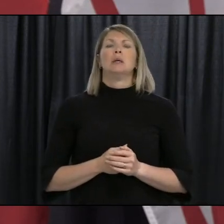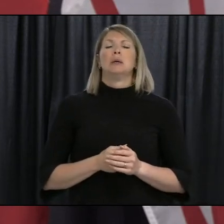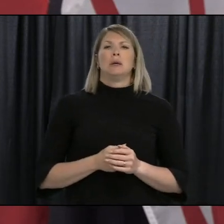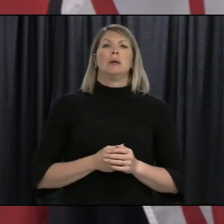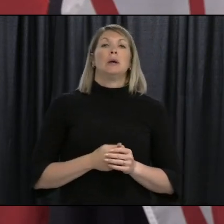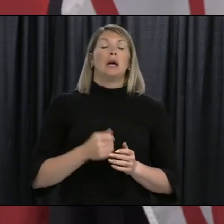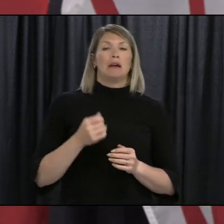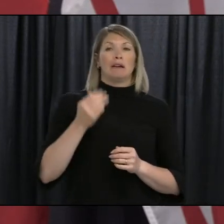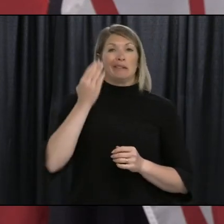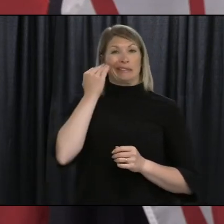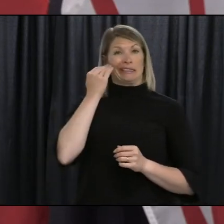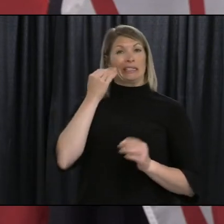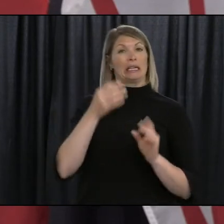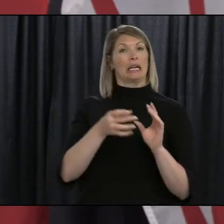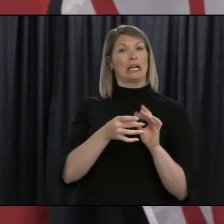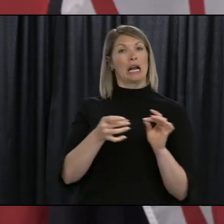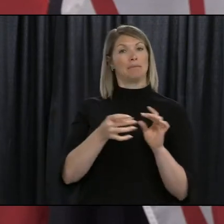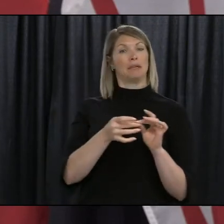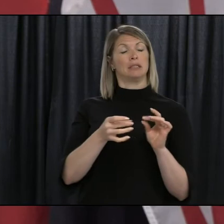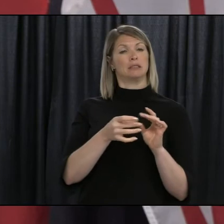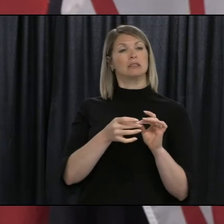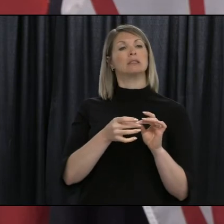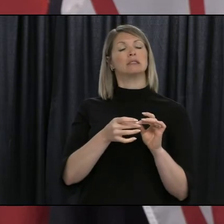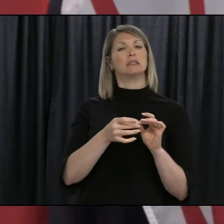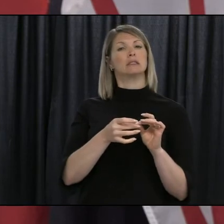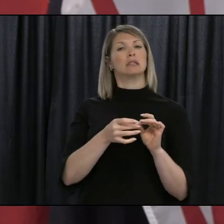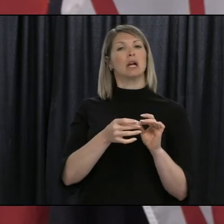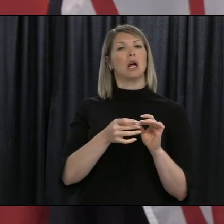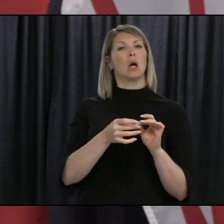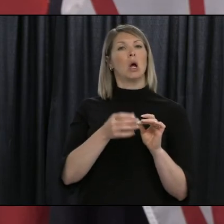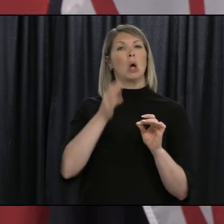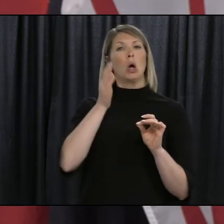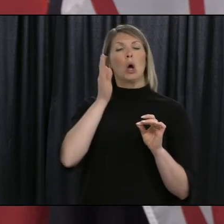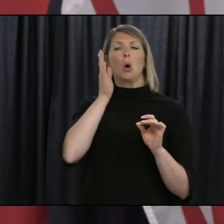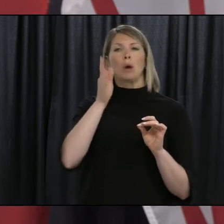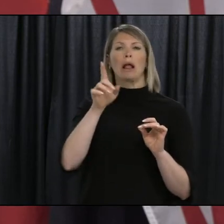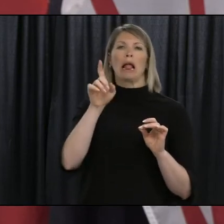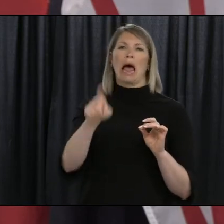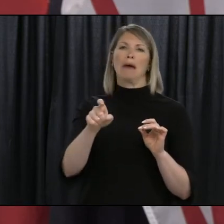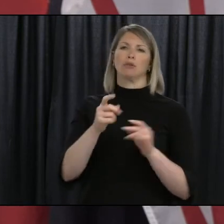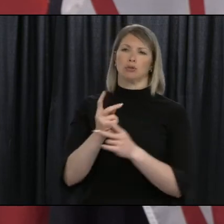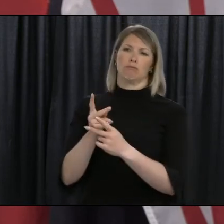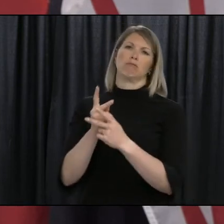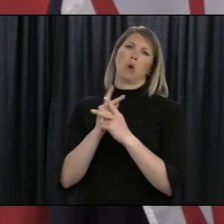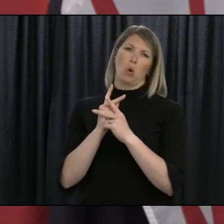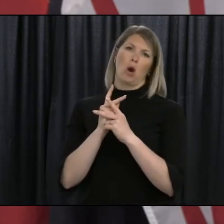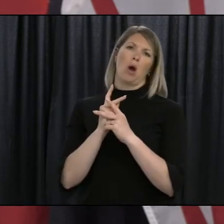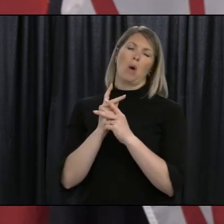term obviously a need for some additional borrowing. We will